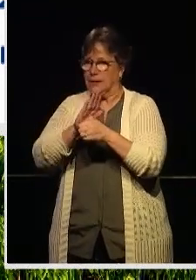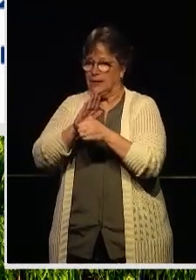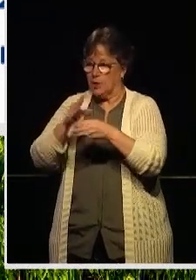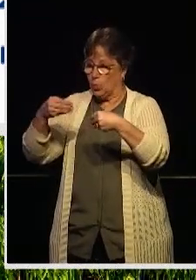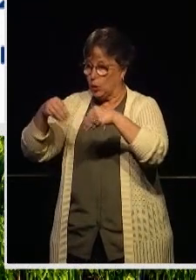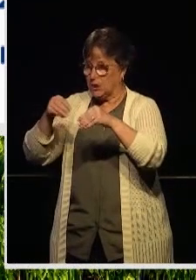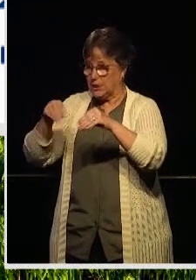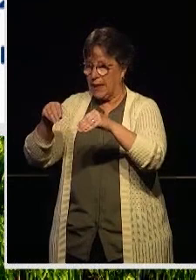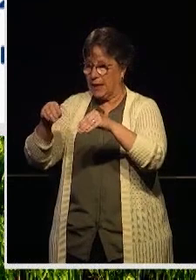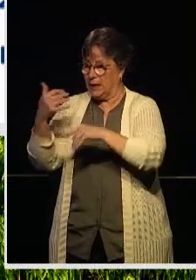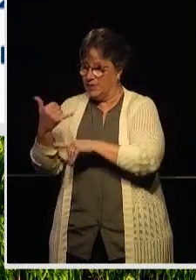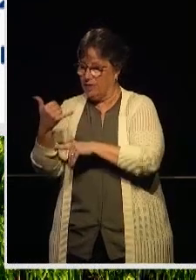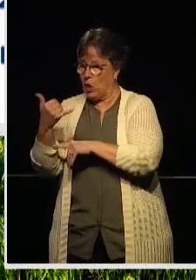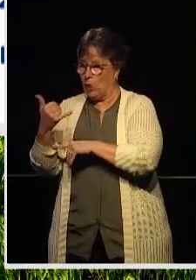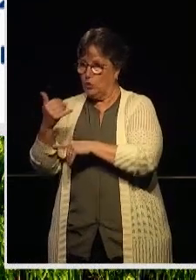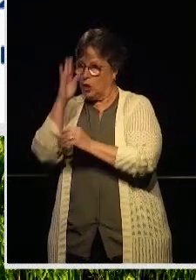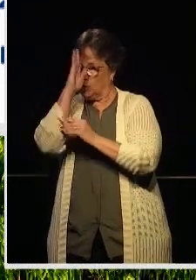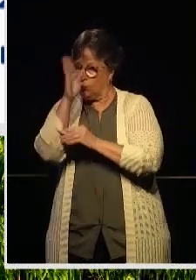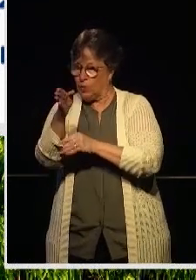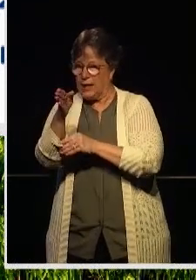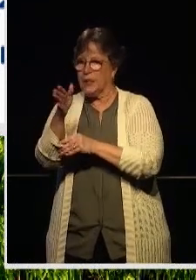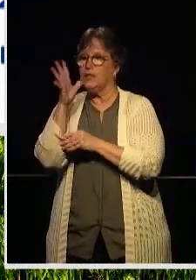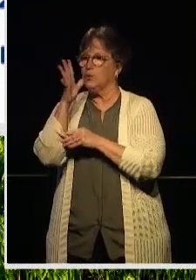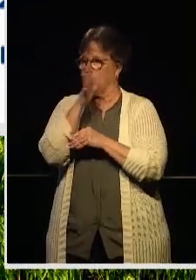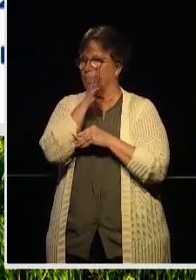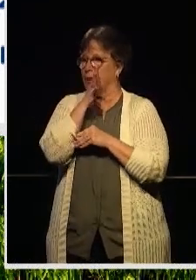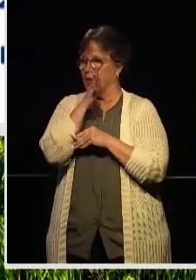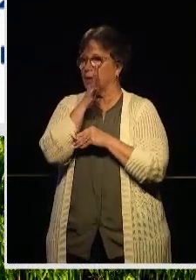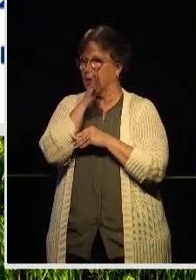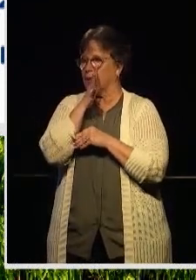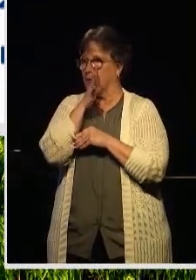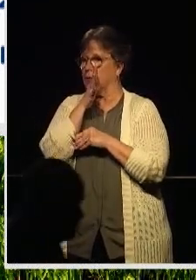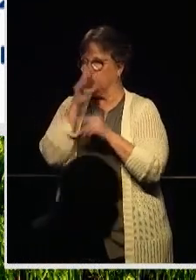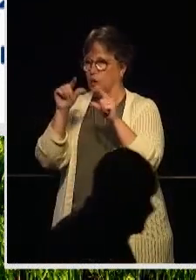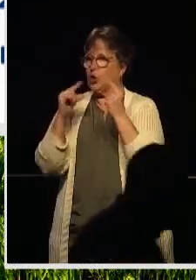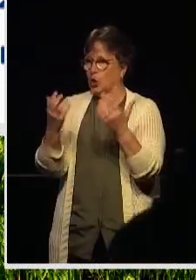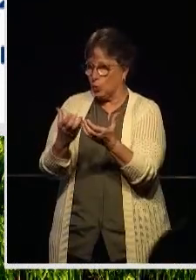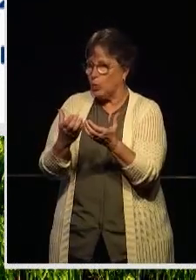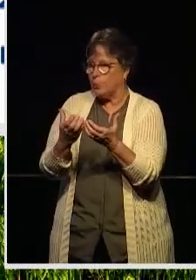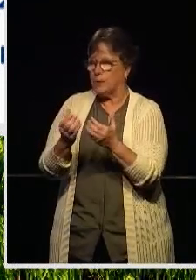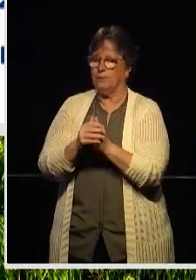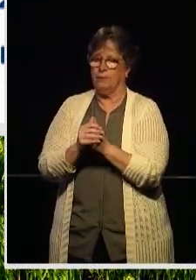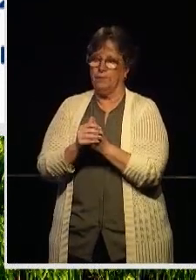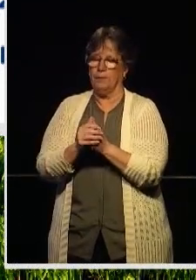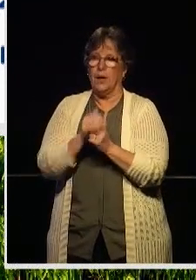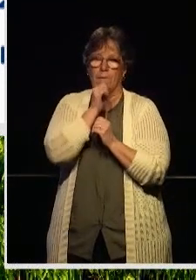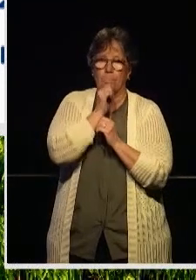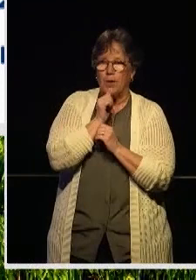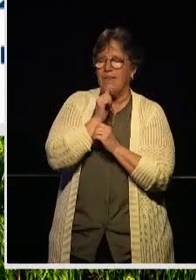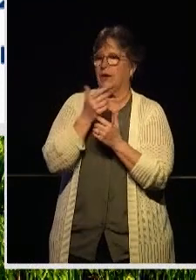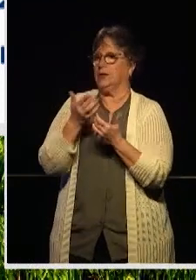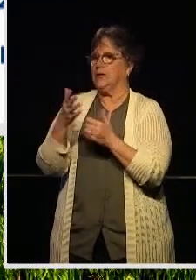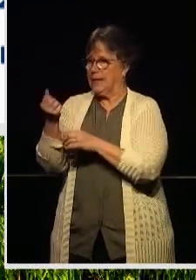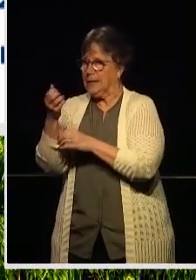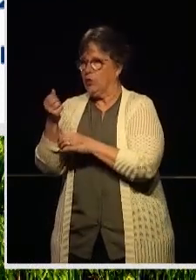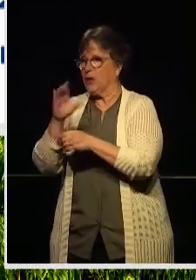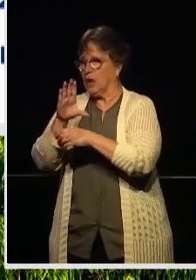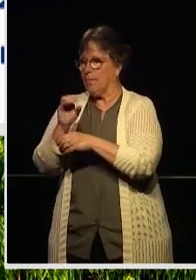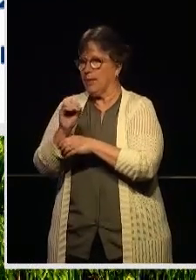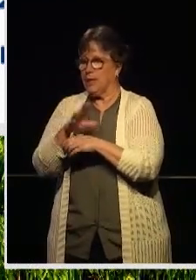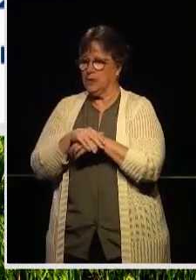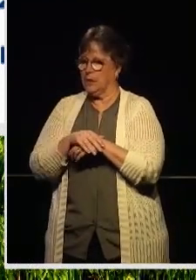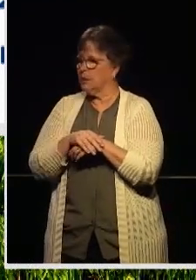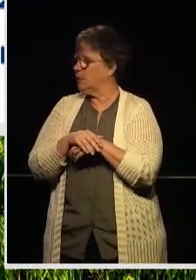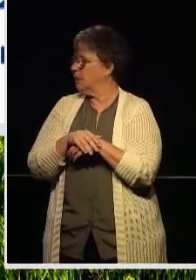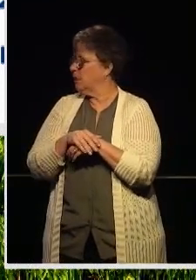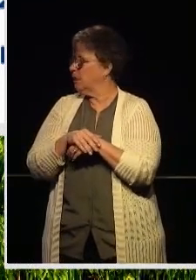devices directly to the dairy milk union, dairy multinational brands, private dairy brands, and dairy tech companies, where